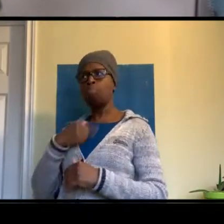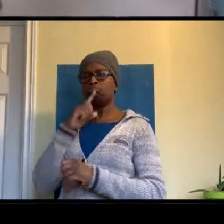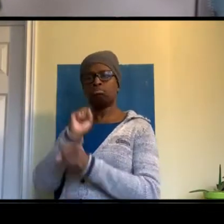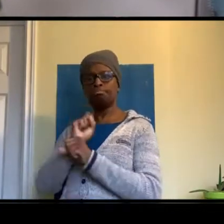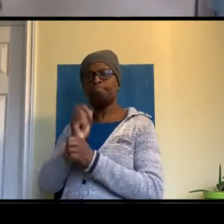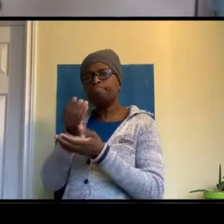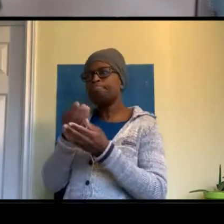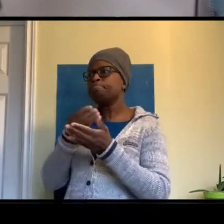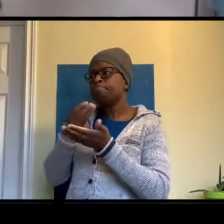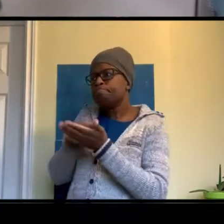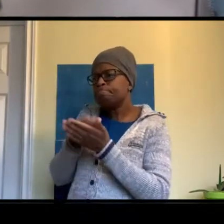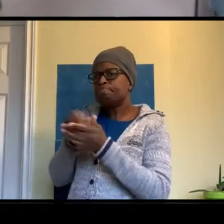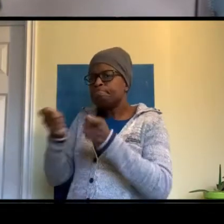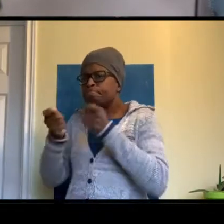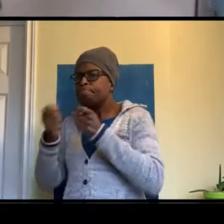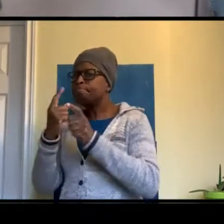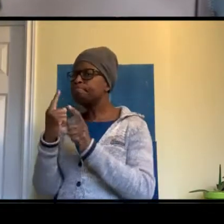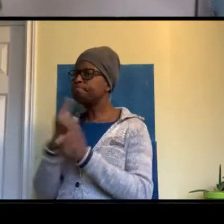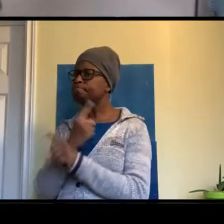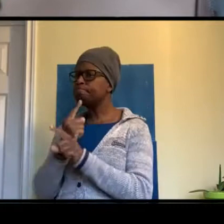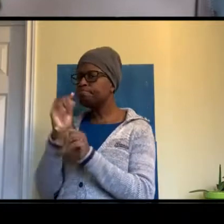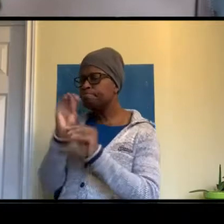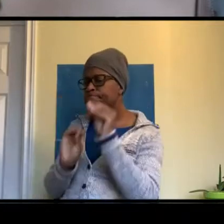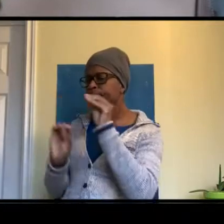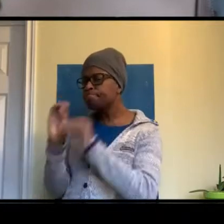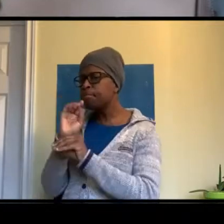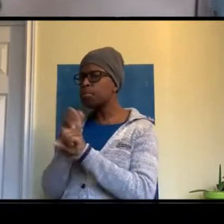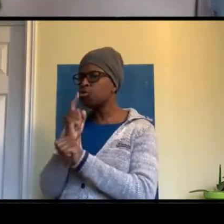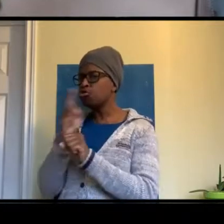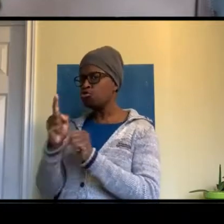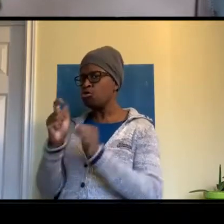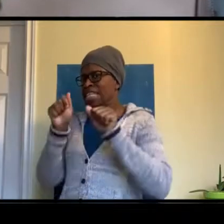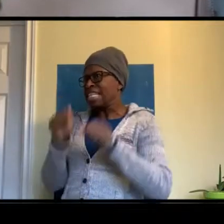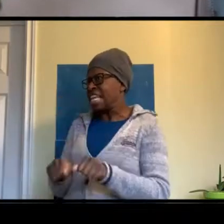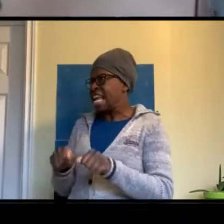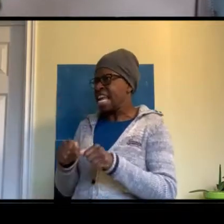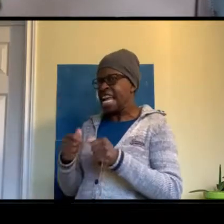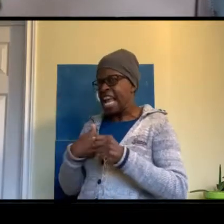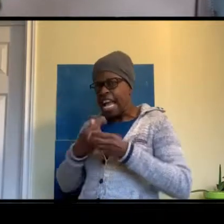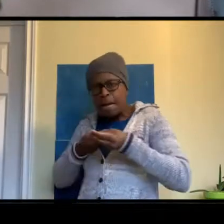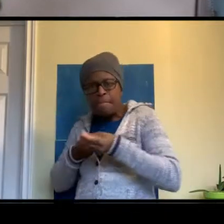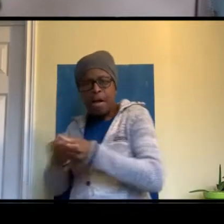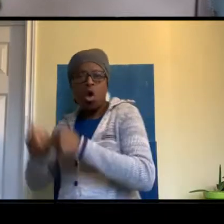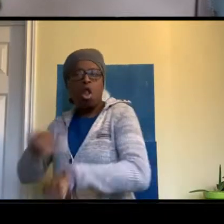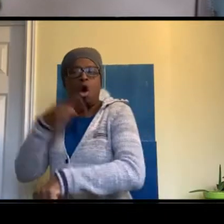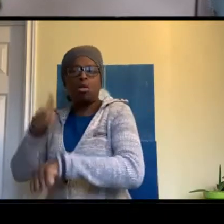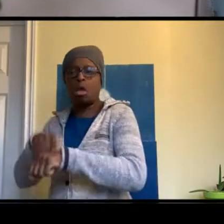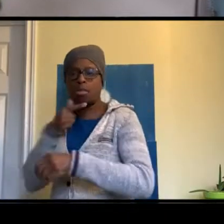go the farthest as it possibly can. So I like to let people know about that because,